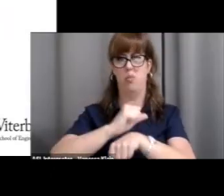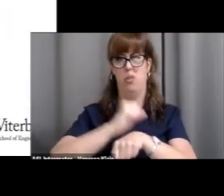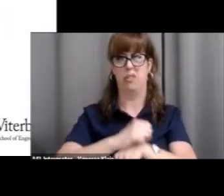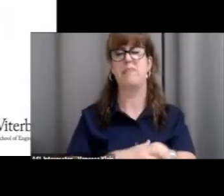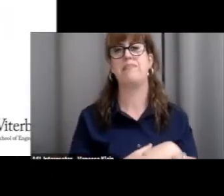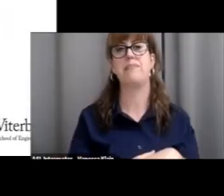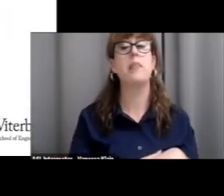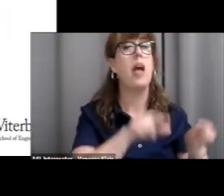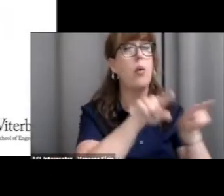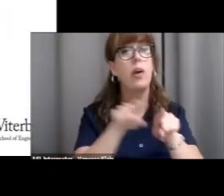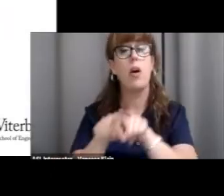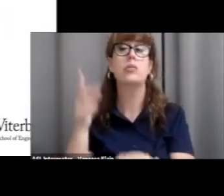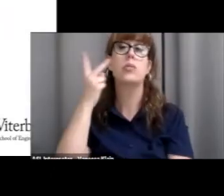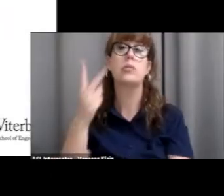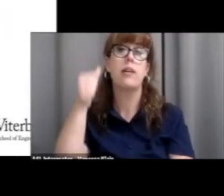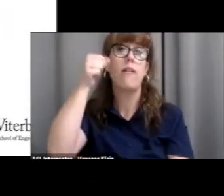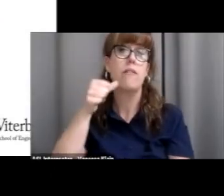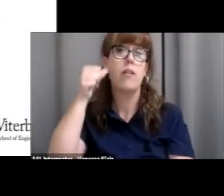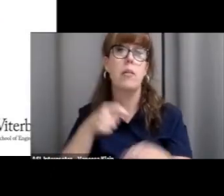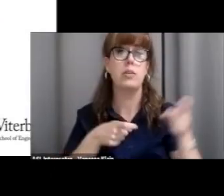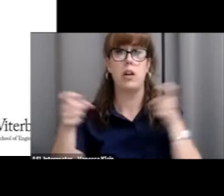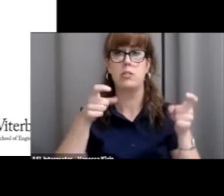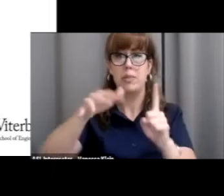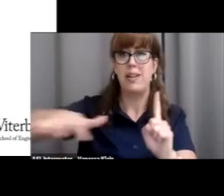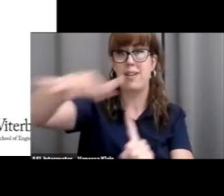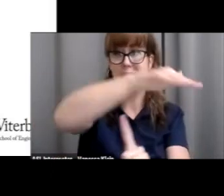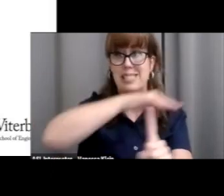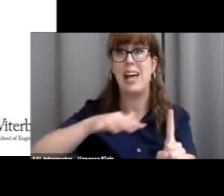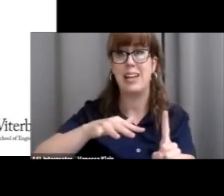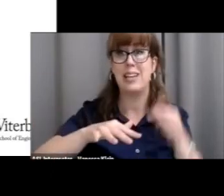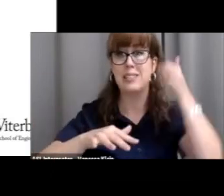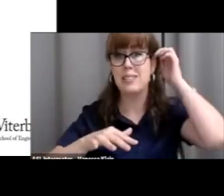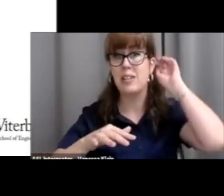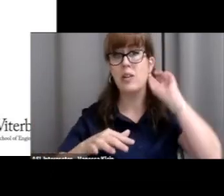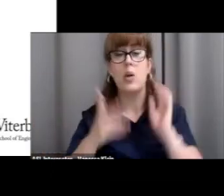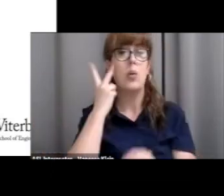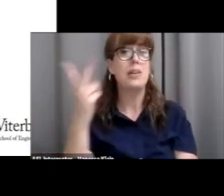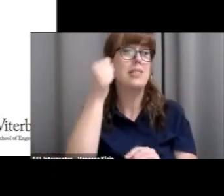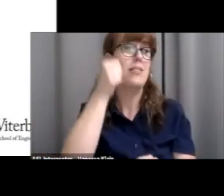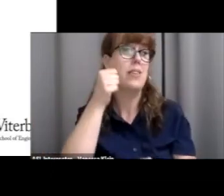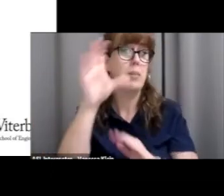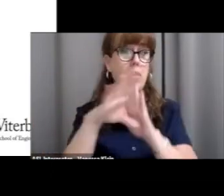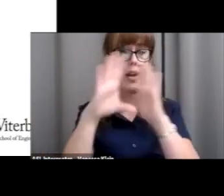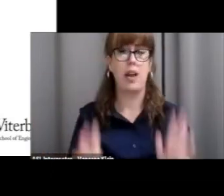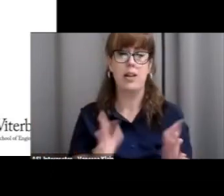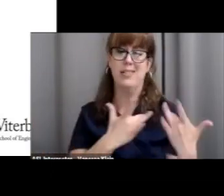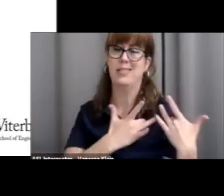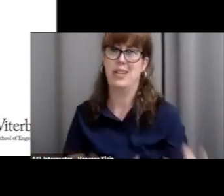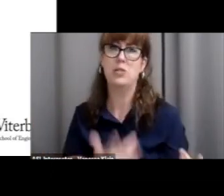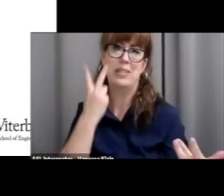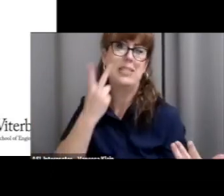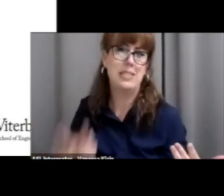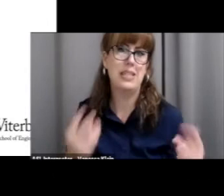And also we see this trend with female-dominated settings. So we see that female characters are more likely to be featured